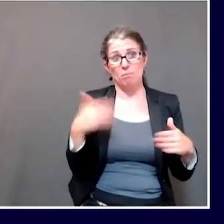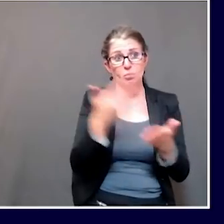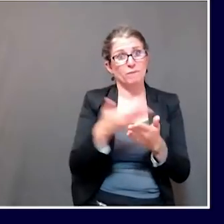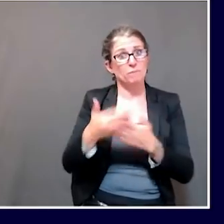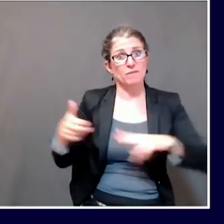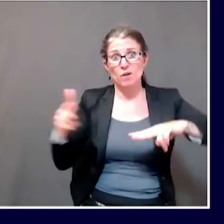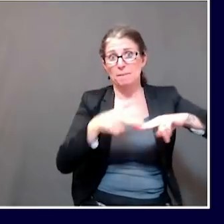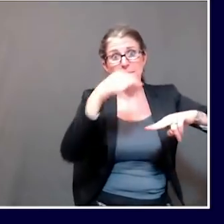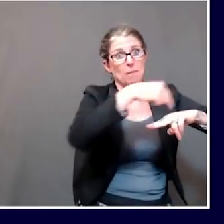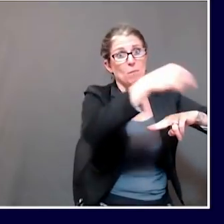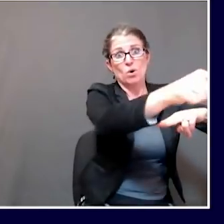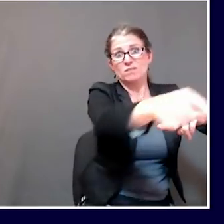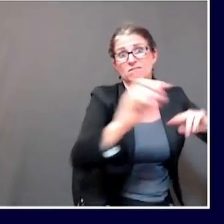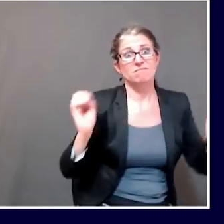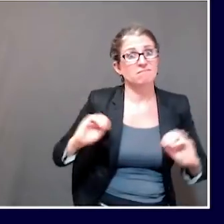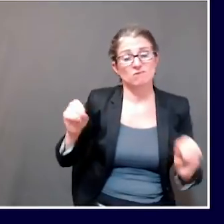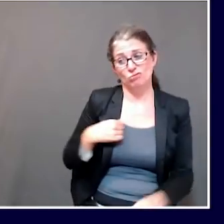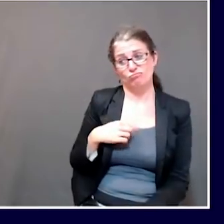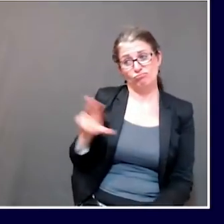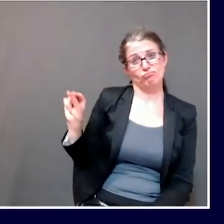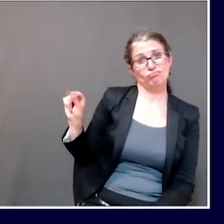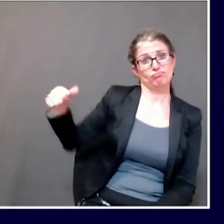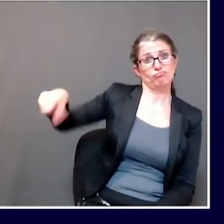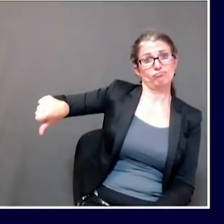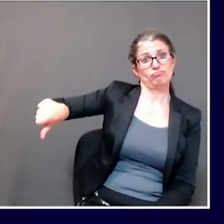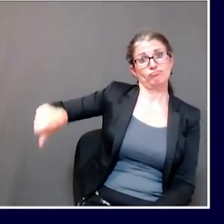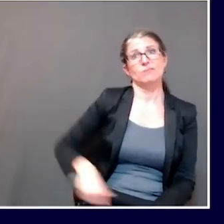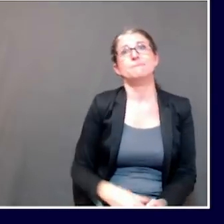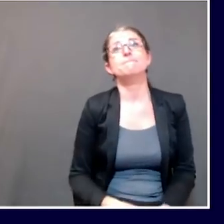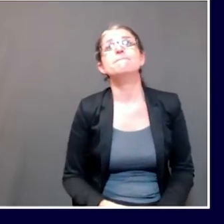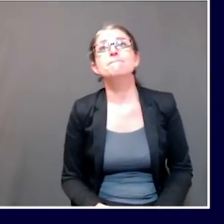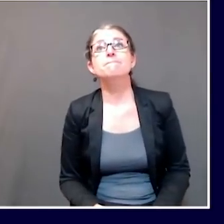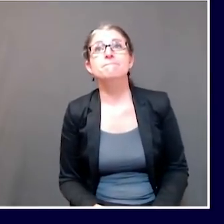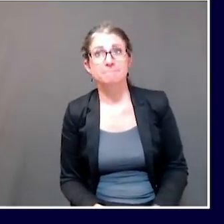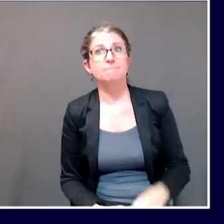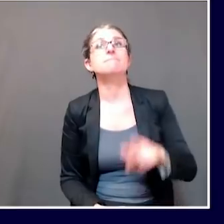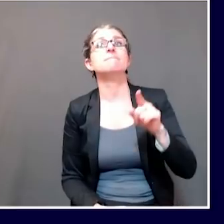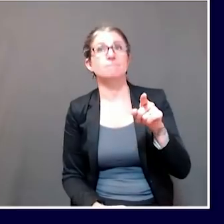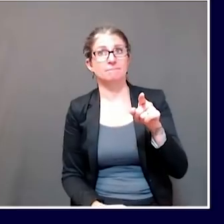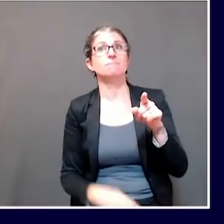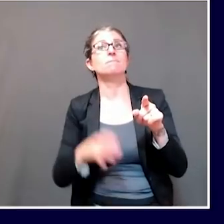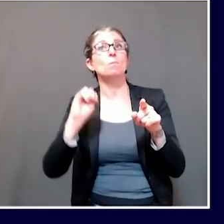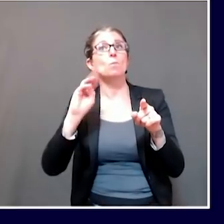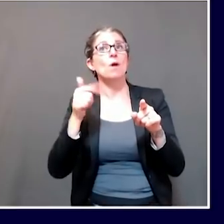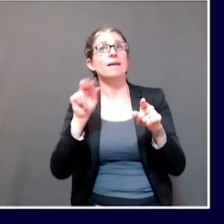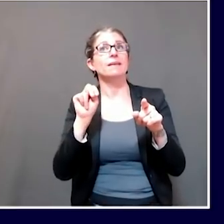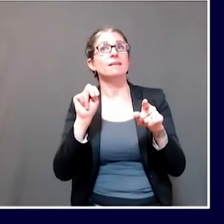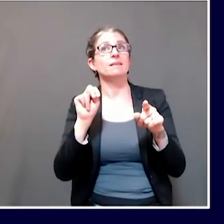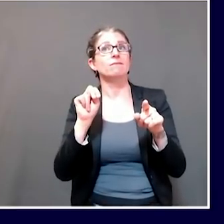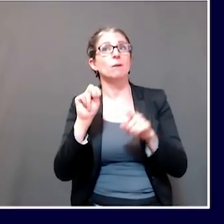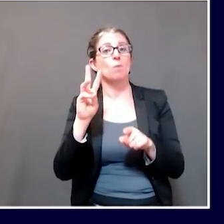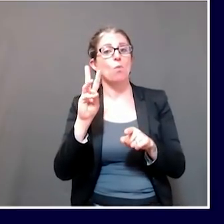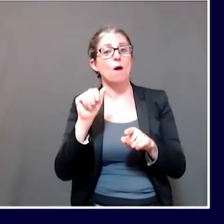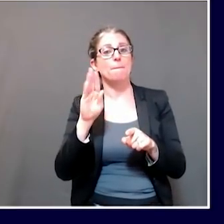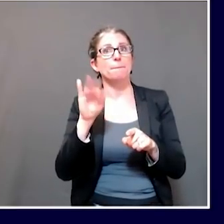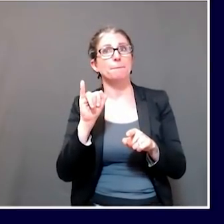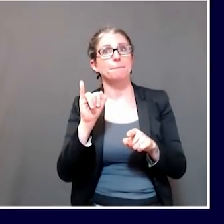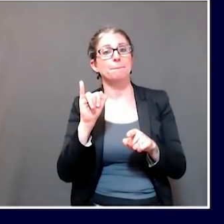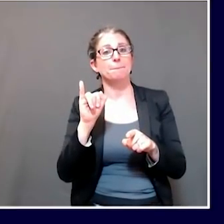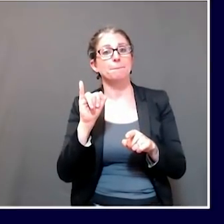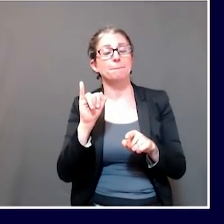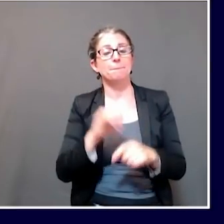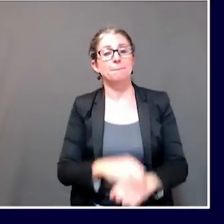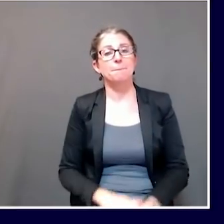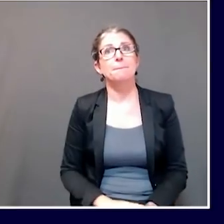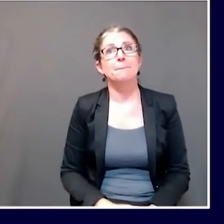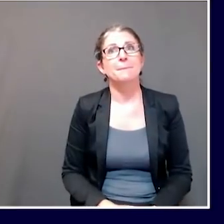I'm going to turn, and for our last question, to Morgan from WABI. Hi, Dr. Shah. Thank you. Our question